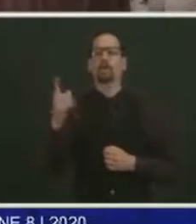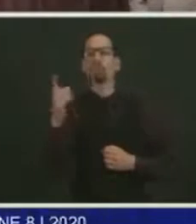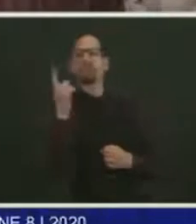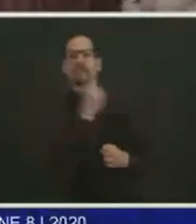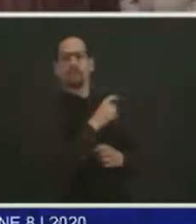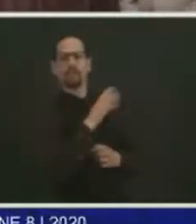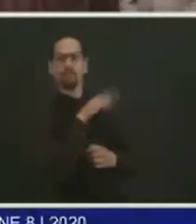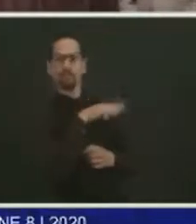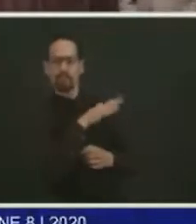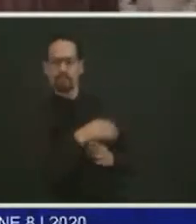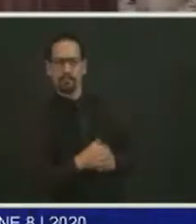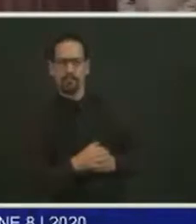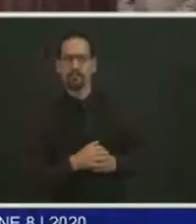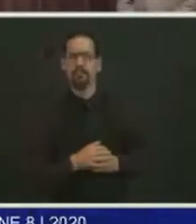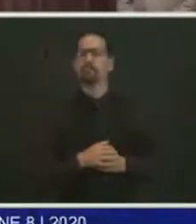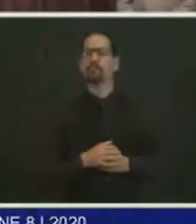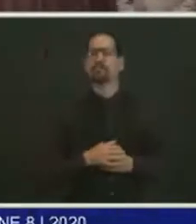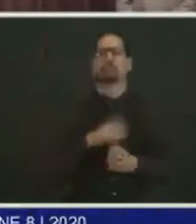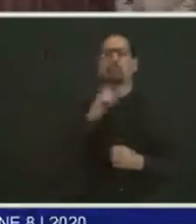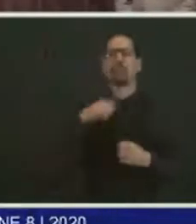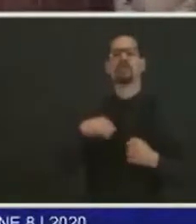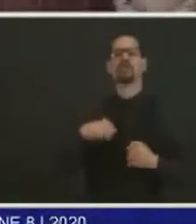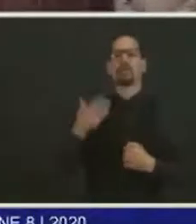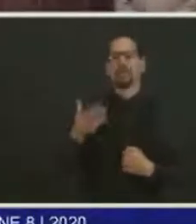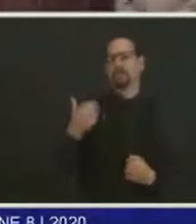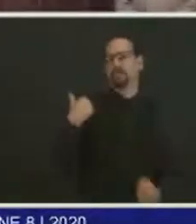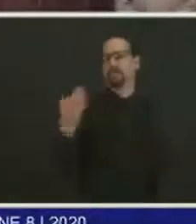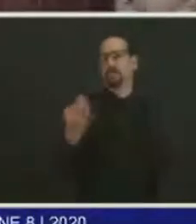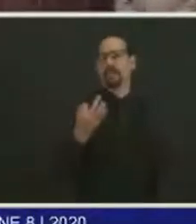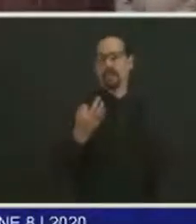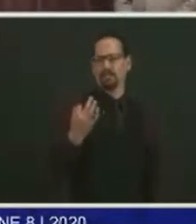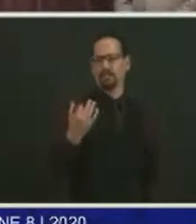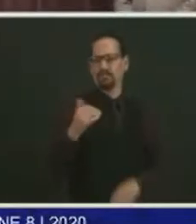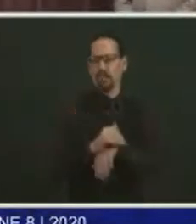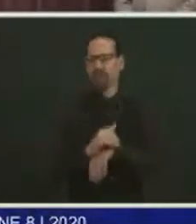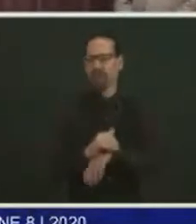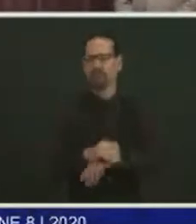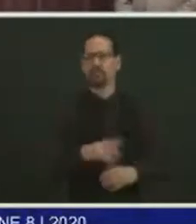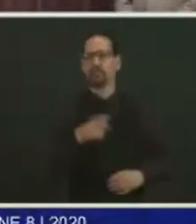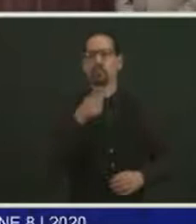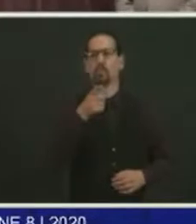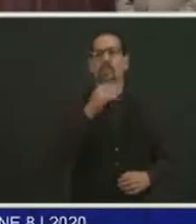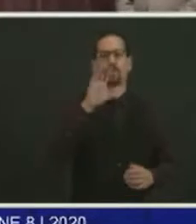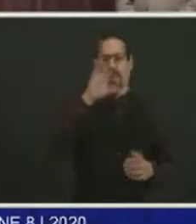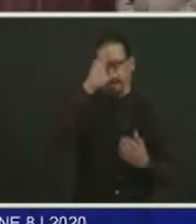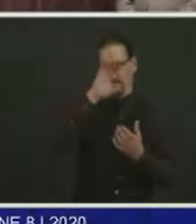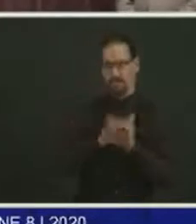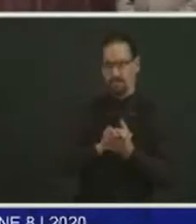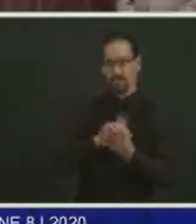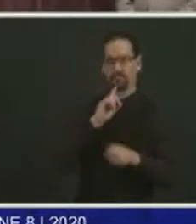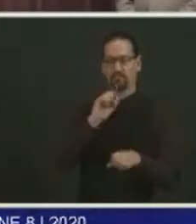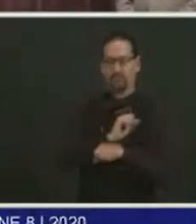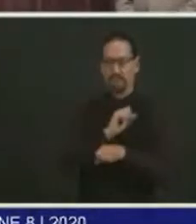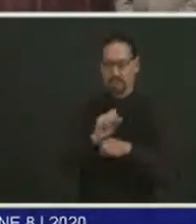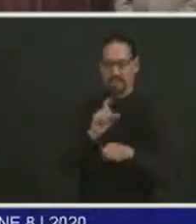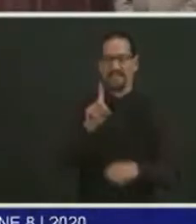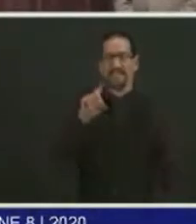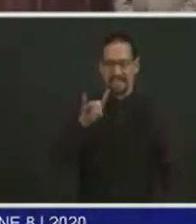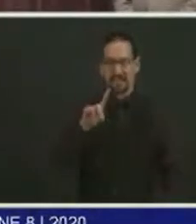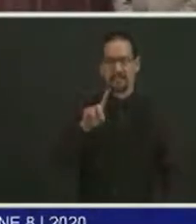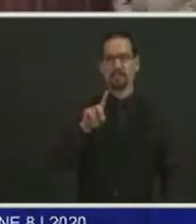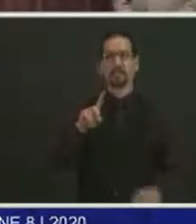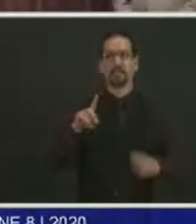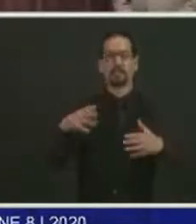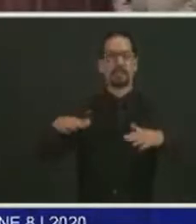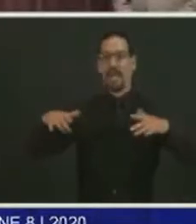and the first gentleman did de-escalate the situation without question. But I don't know if we do a service by giving